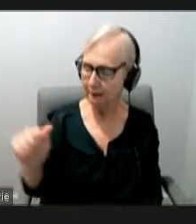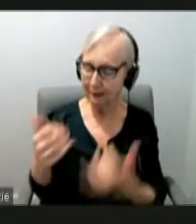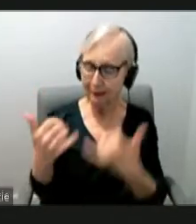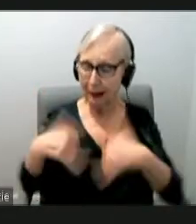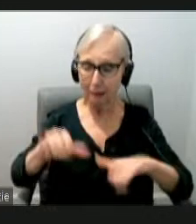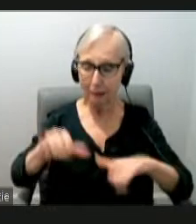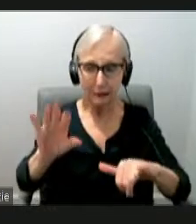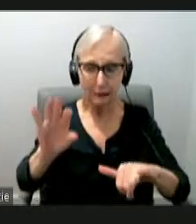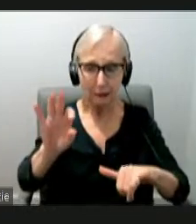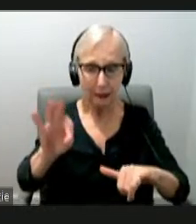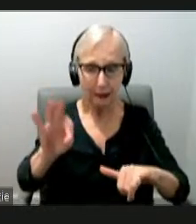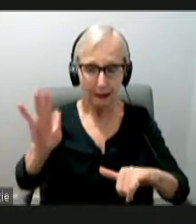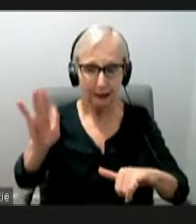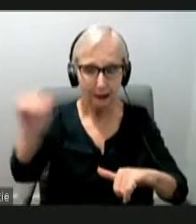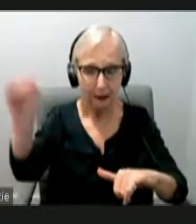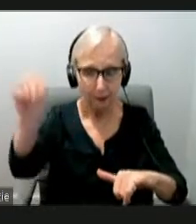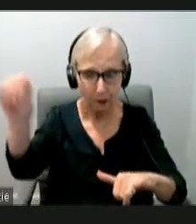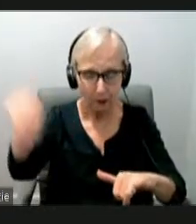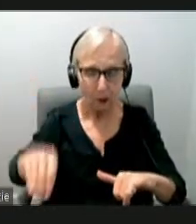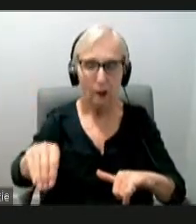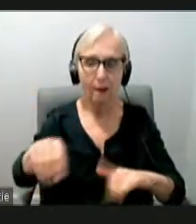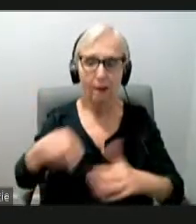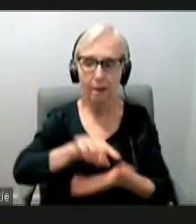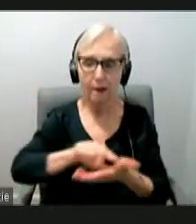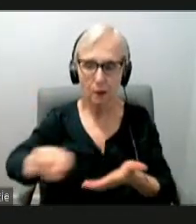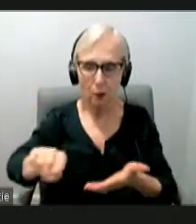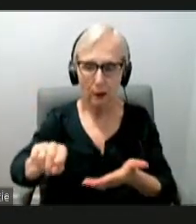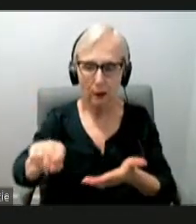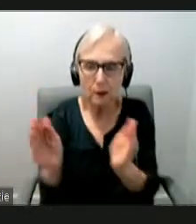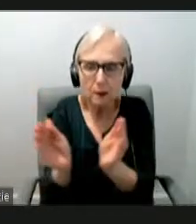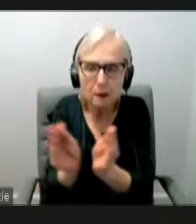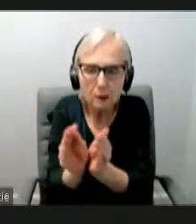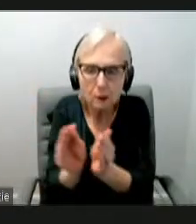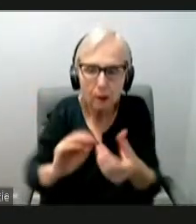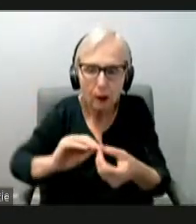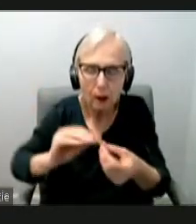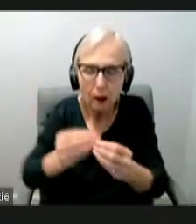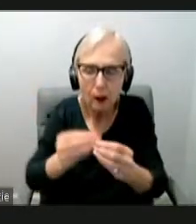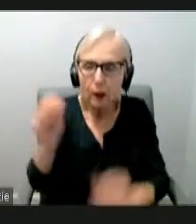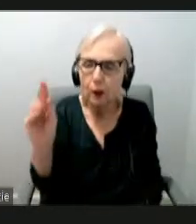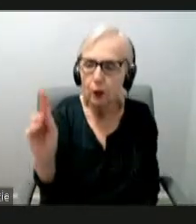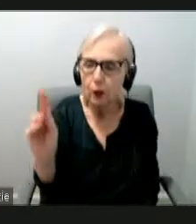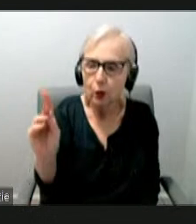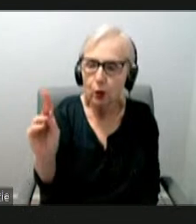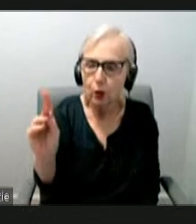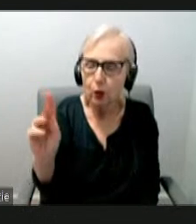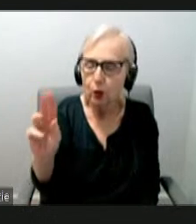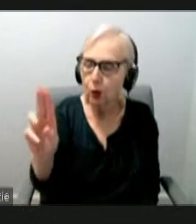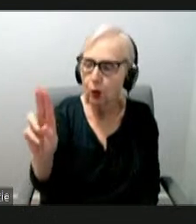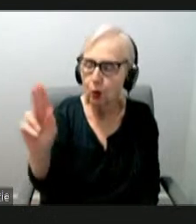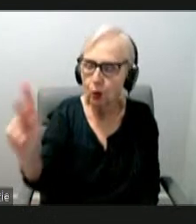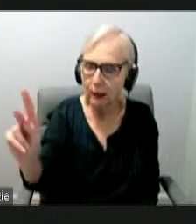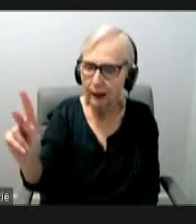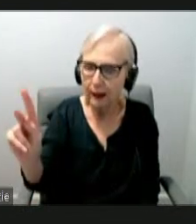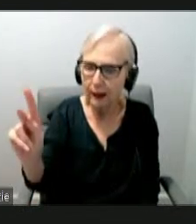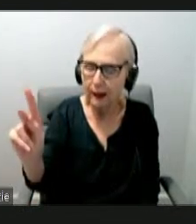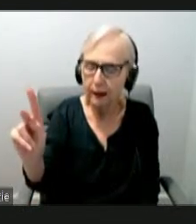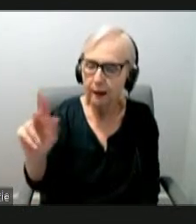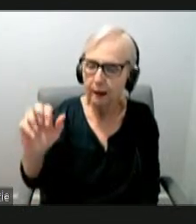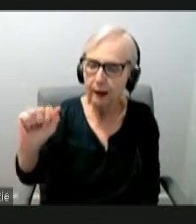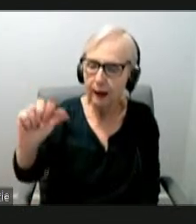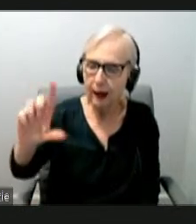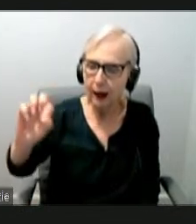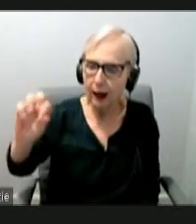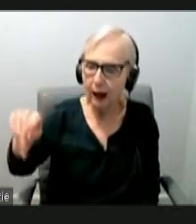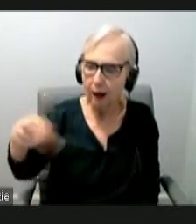99%. I know that this week we saw very small numbers of the UK or Alpha variant, and then the other two